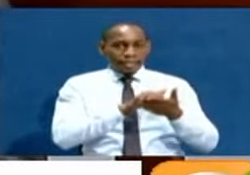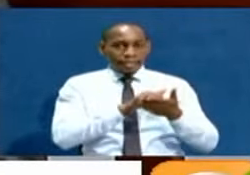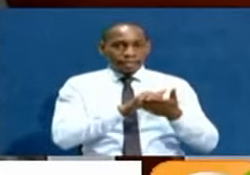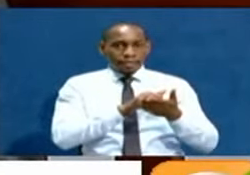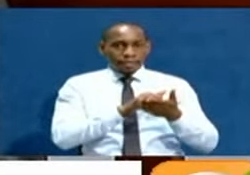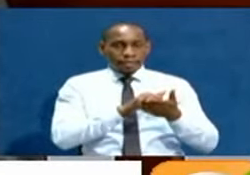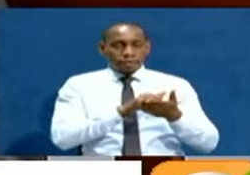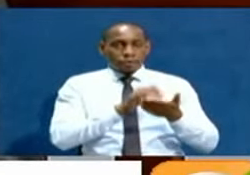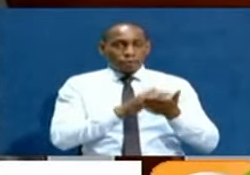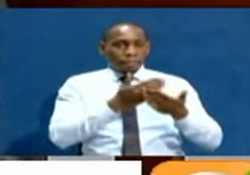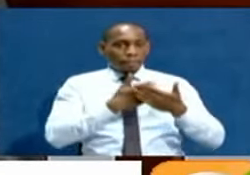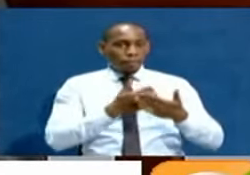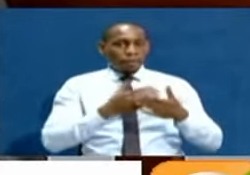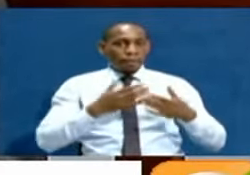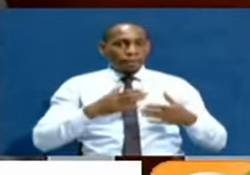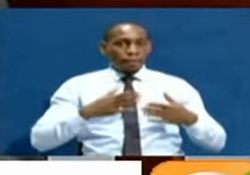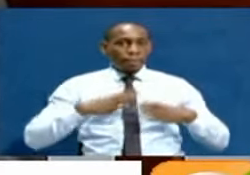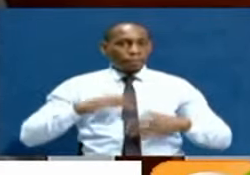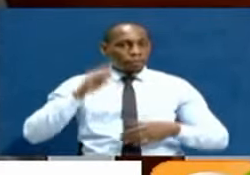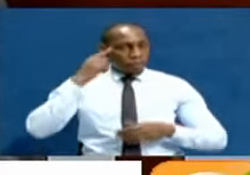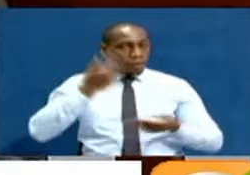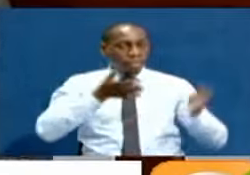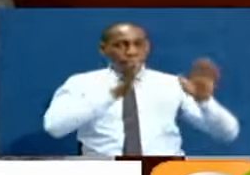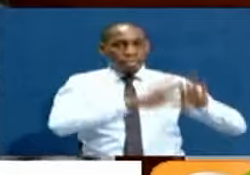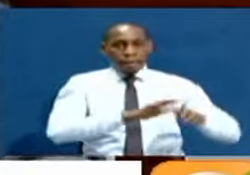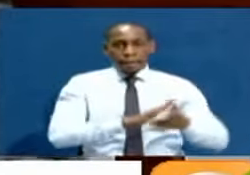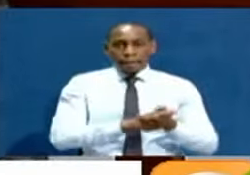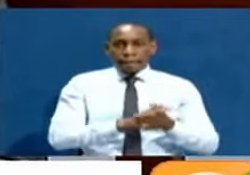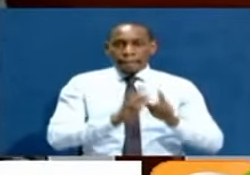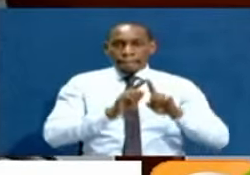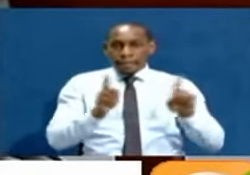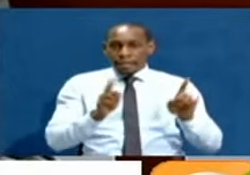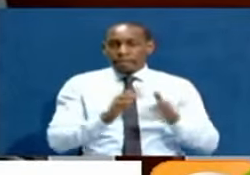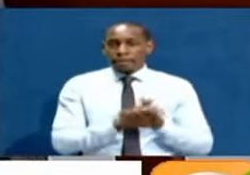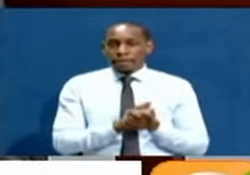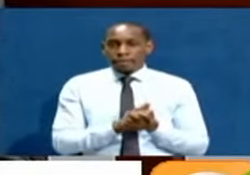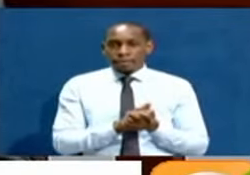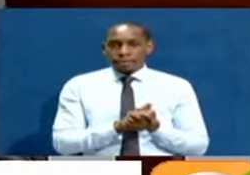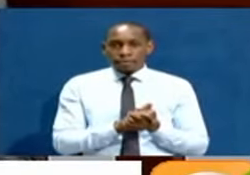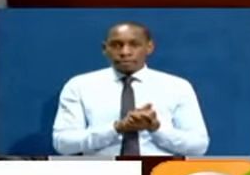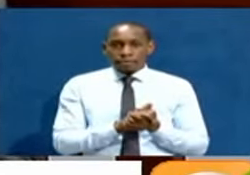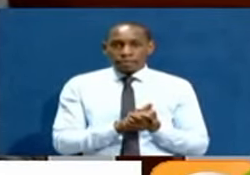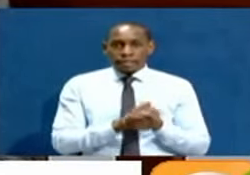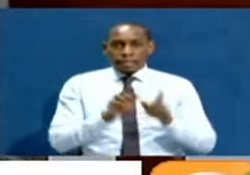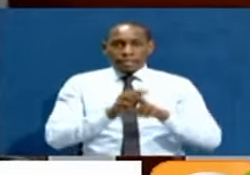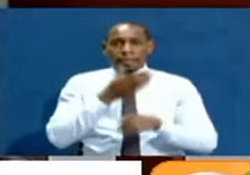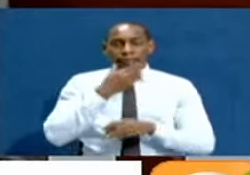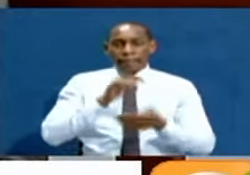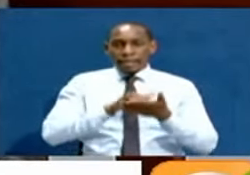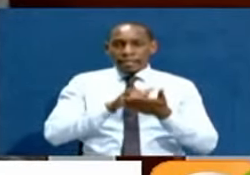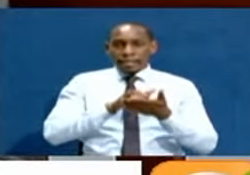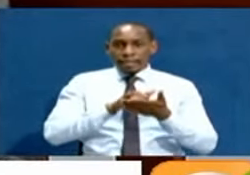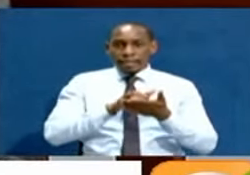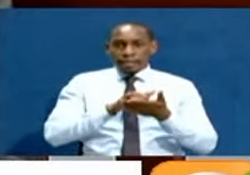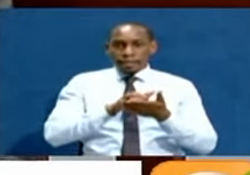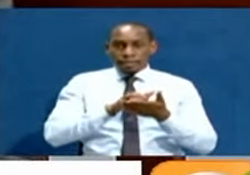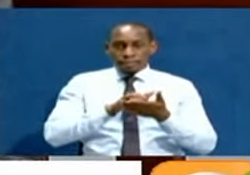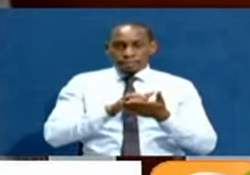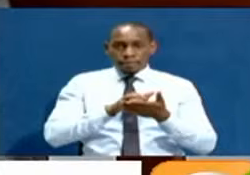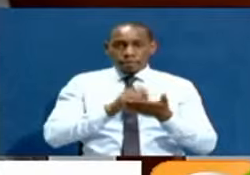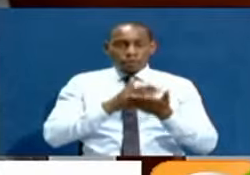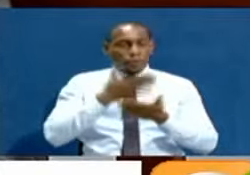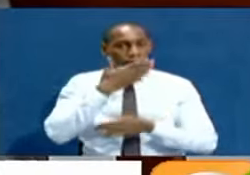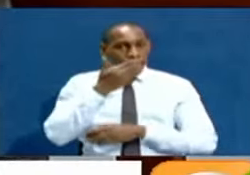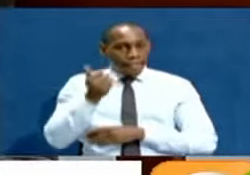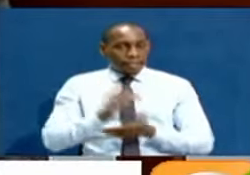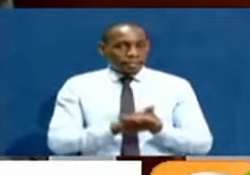written off completely. Completely. Completely. Couldn't even walk. Had to be helped. Here's a man that just last year won the Augusta